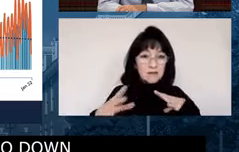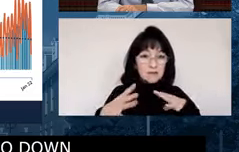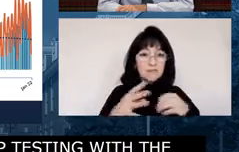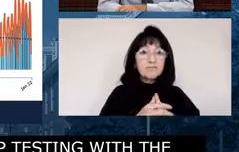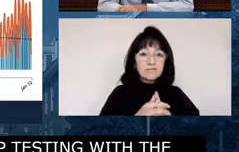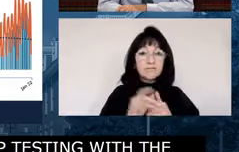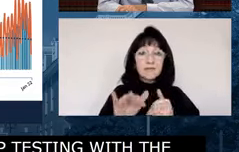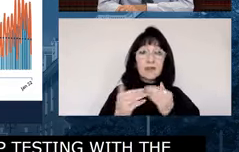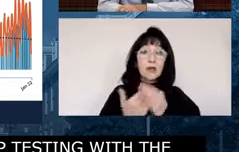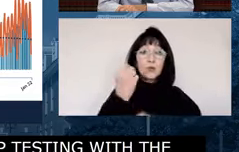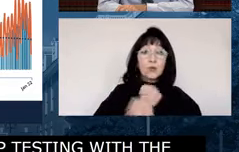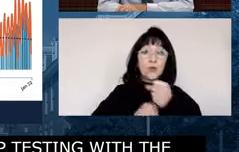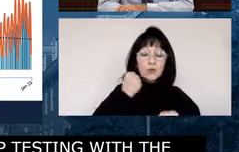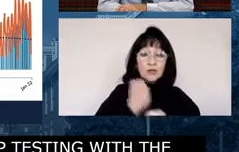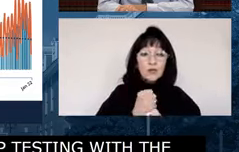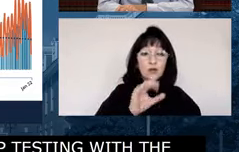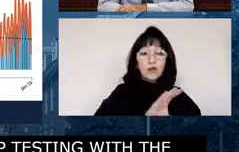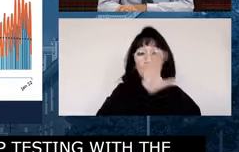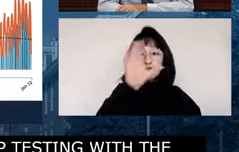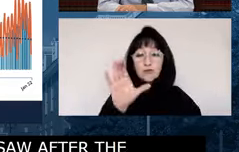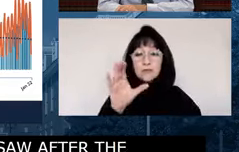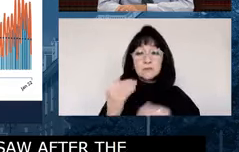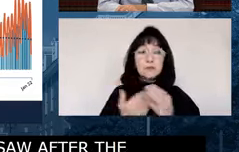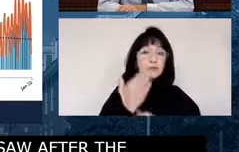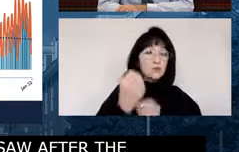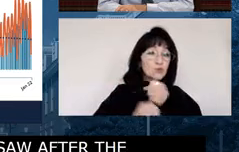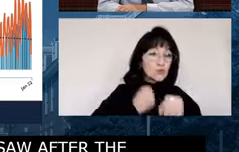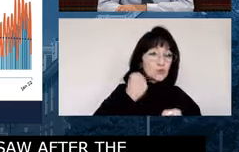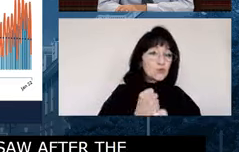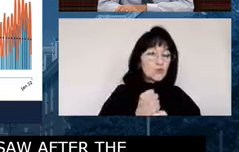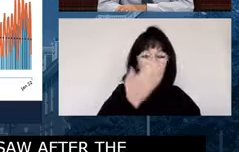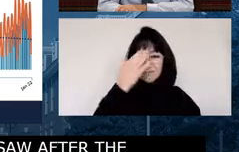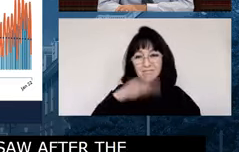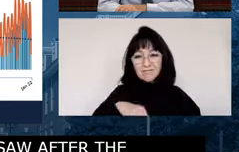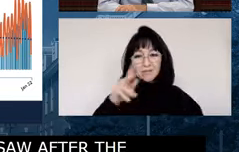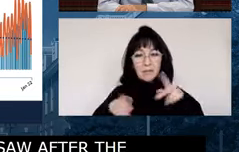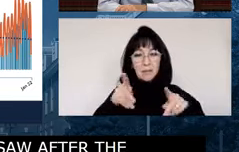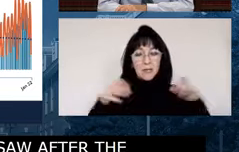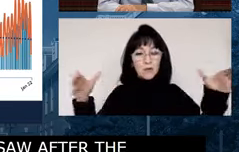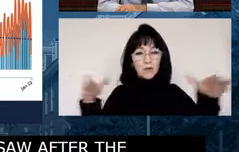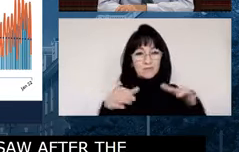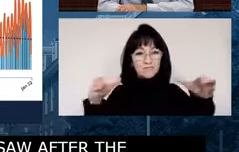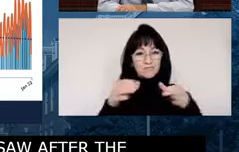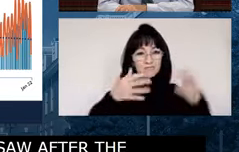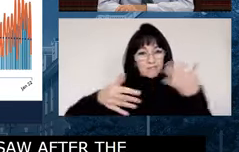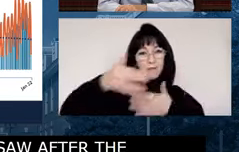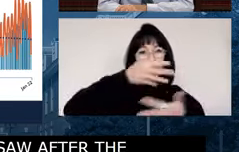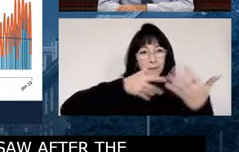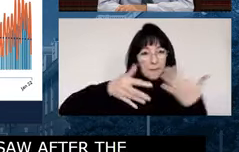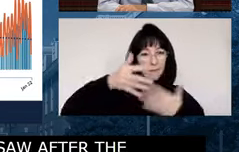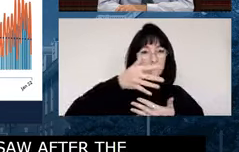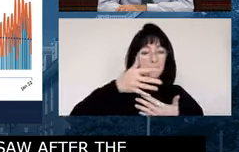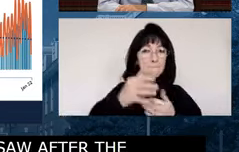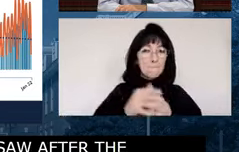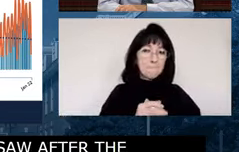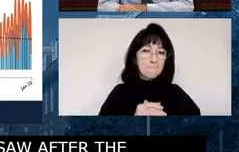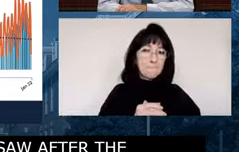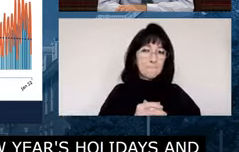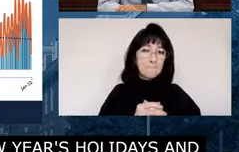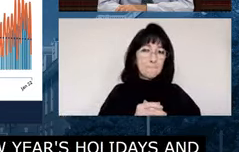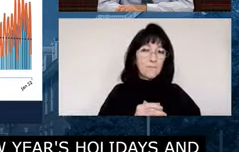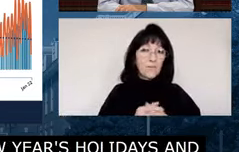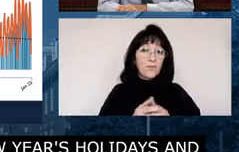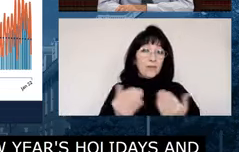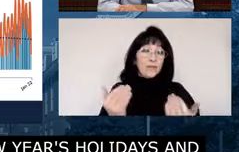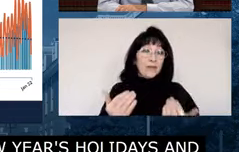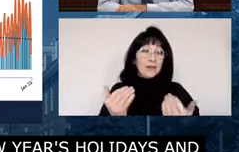Year's holidays, Christmas and New Year's holidays. And you can see over the last week or so, we're down to